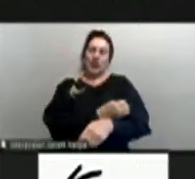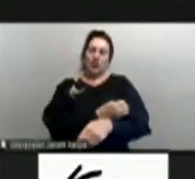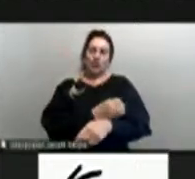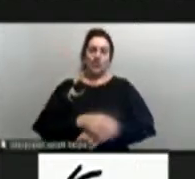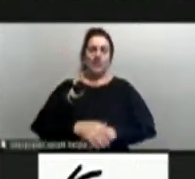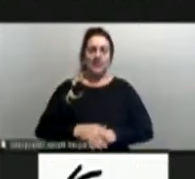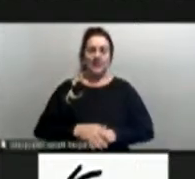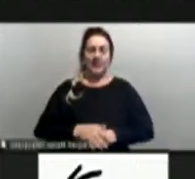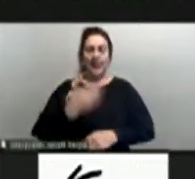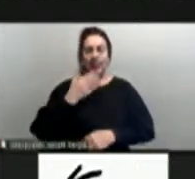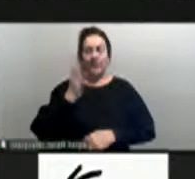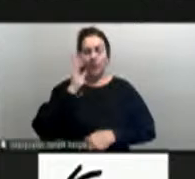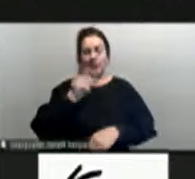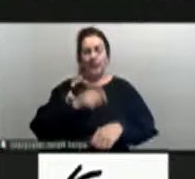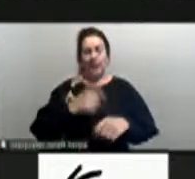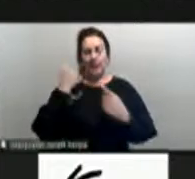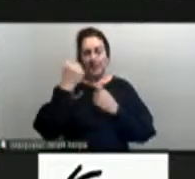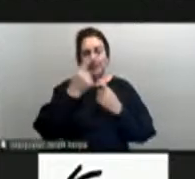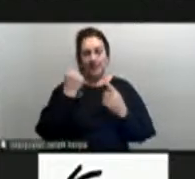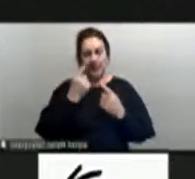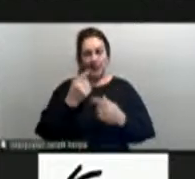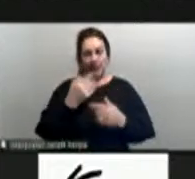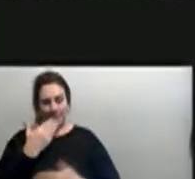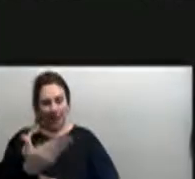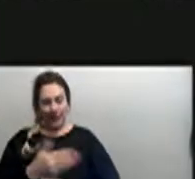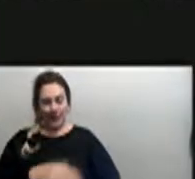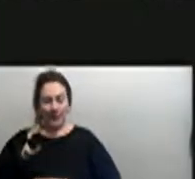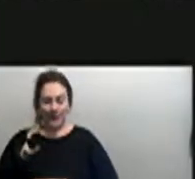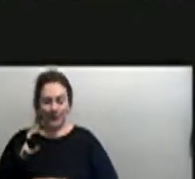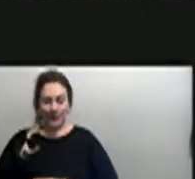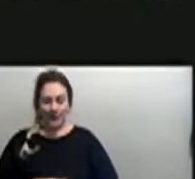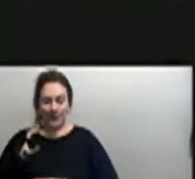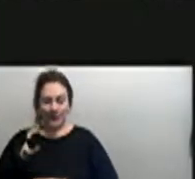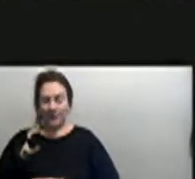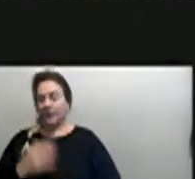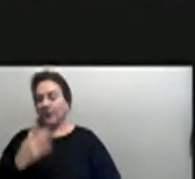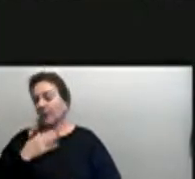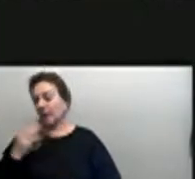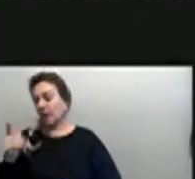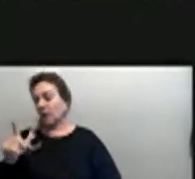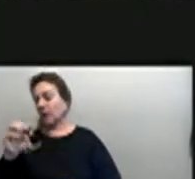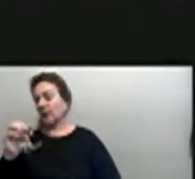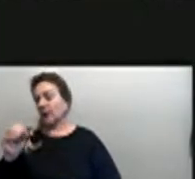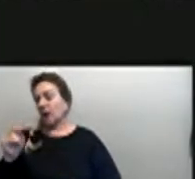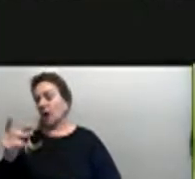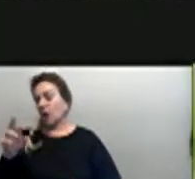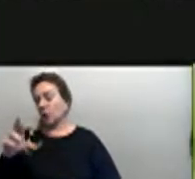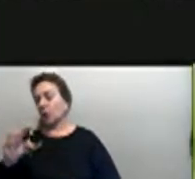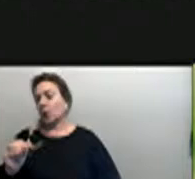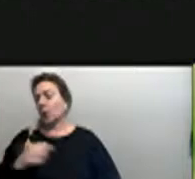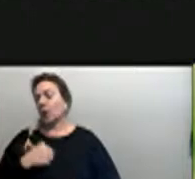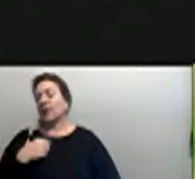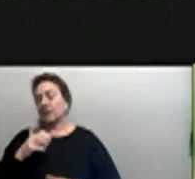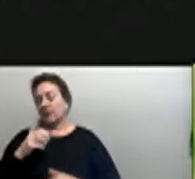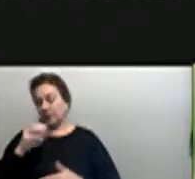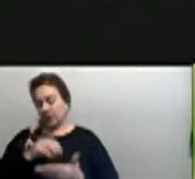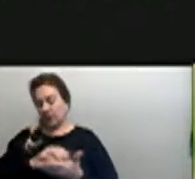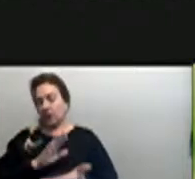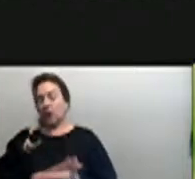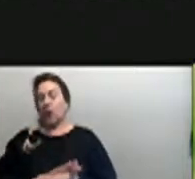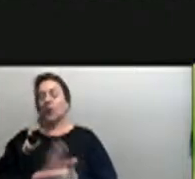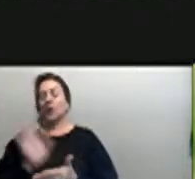your time and consideration of everyone's requests. Thank you, Leandro. We have noted your request to